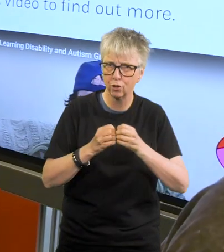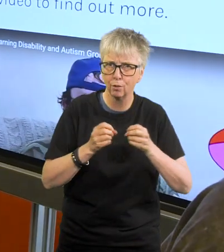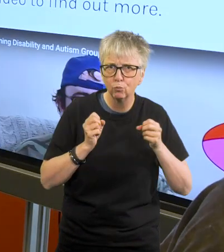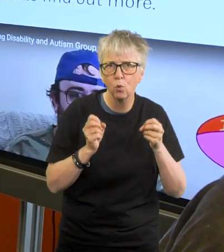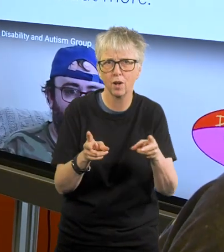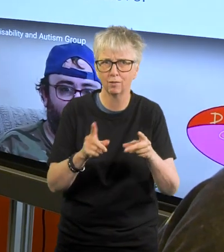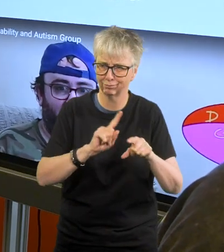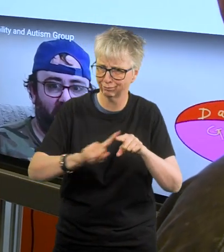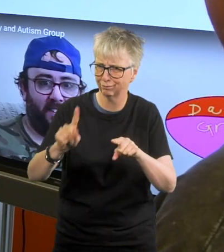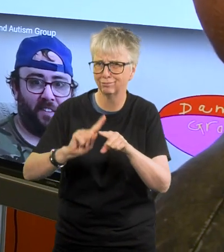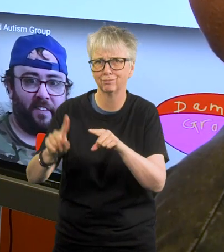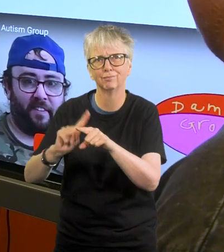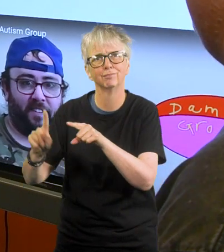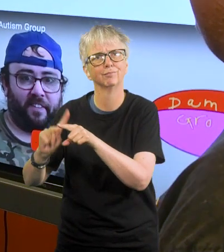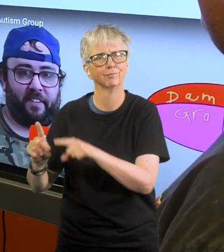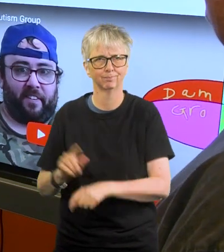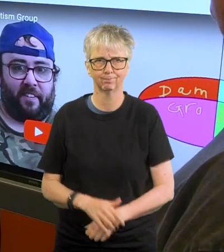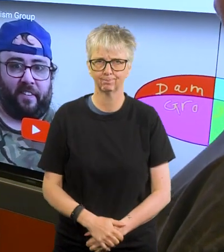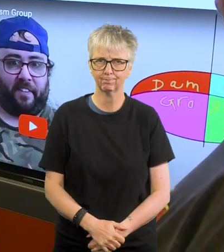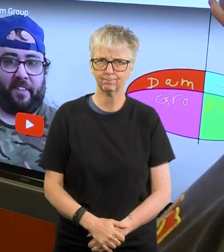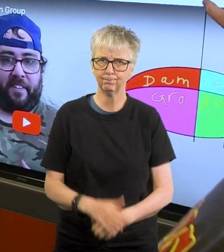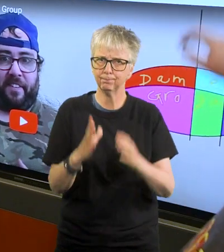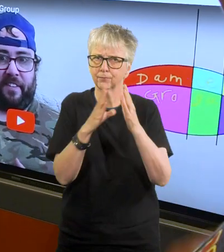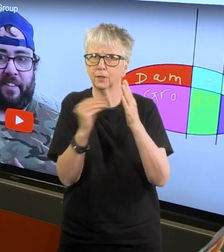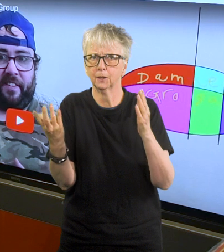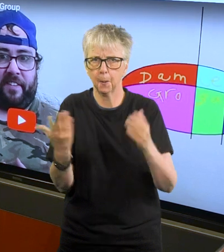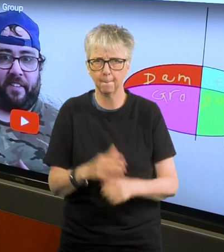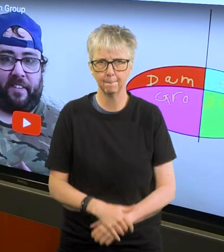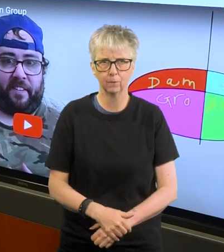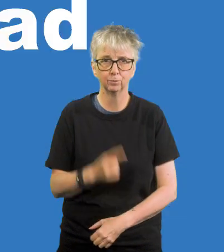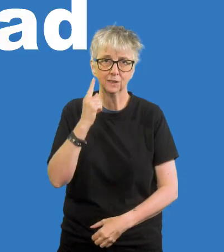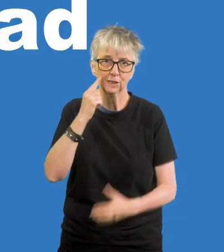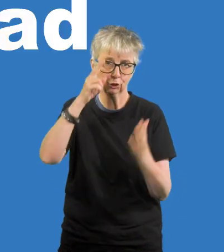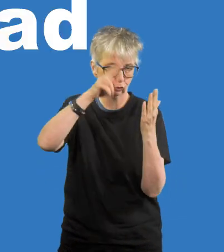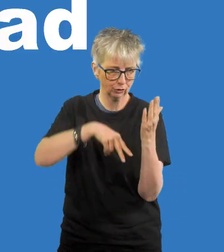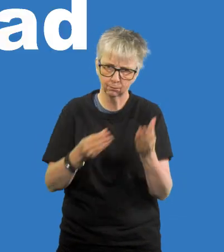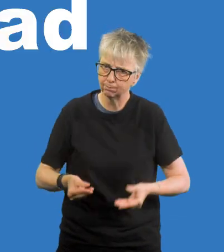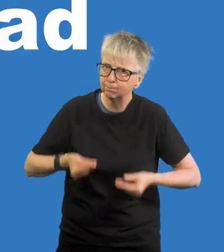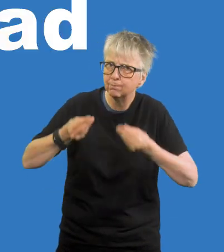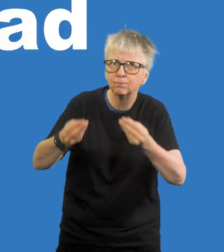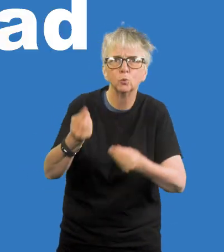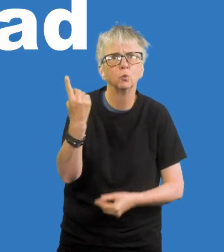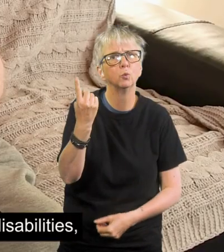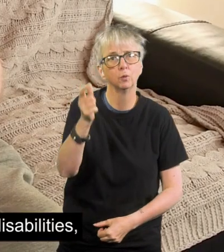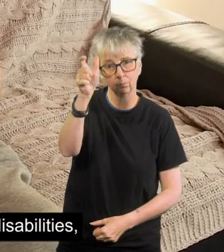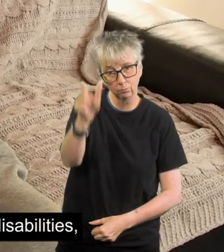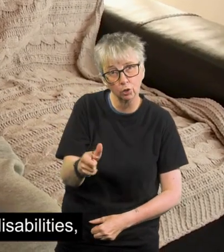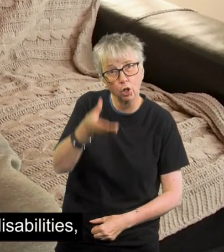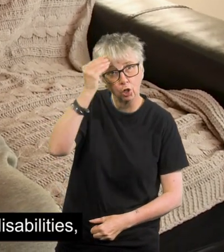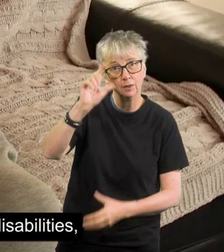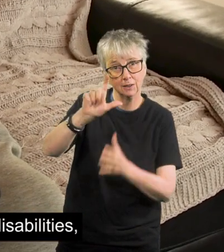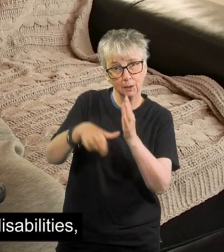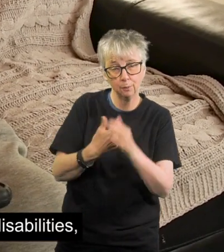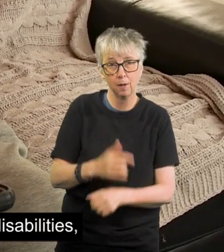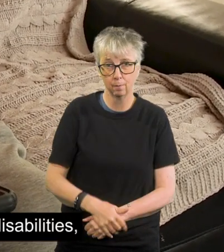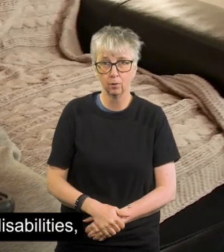We produce information in a variety of different ways, which include Easy Read.